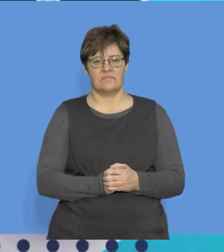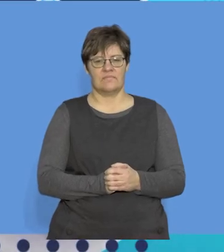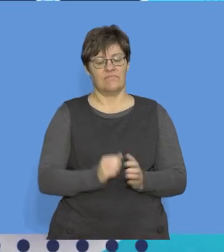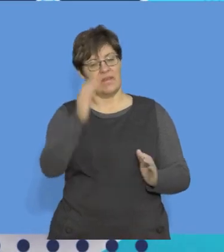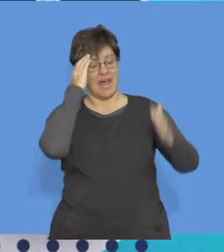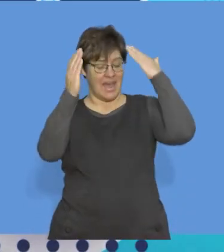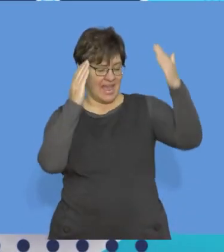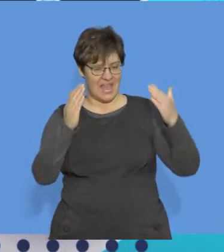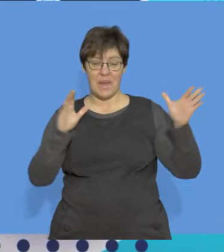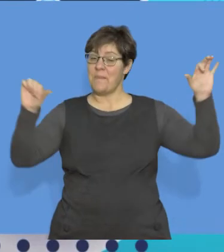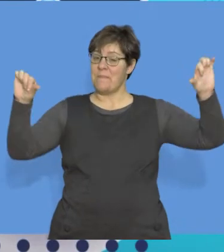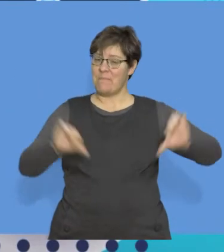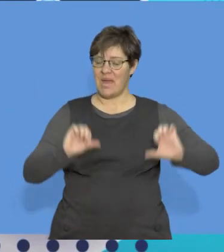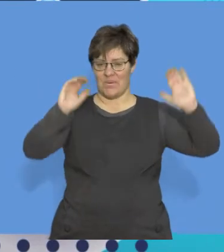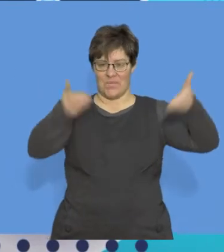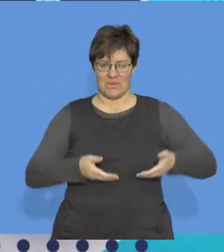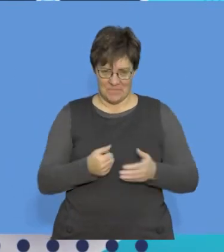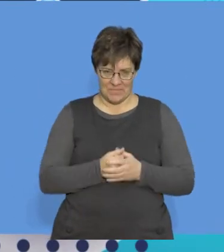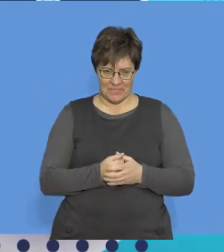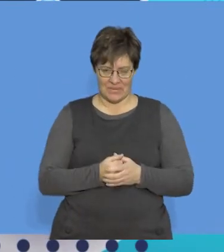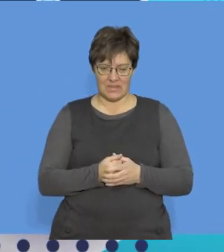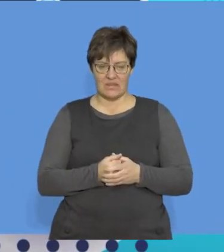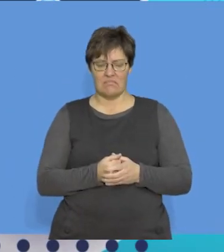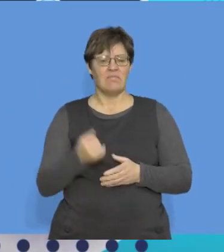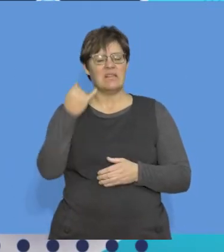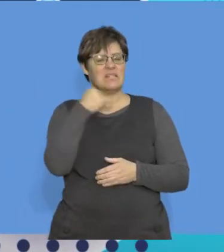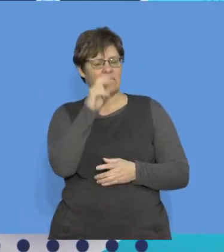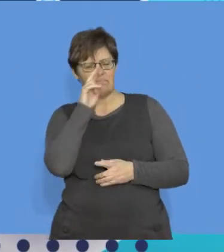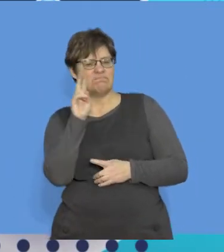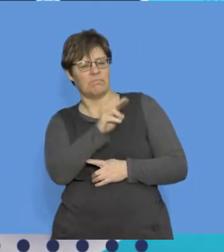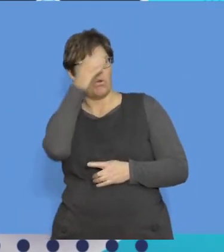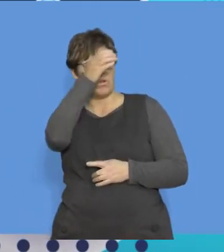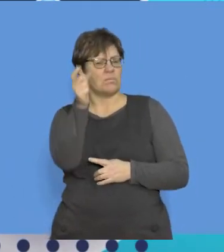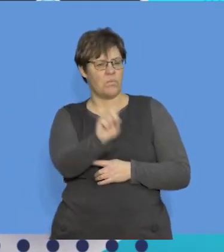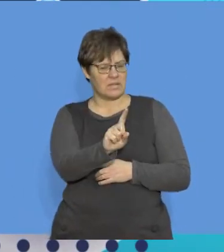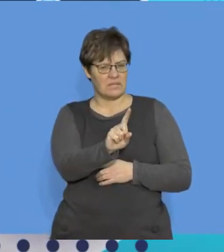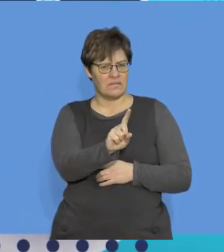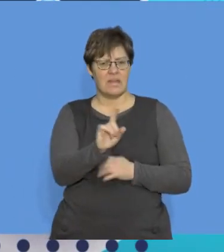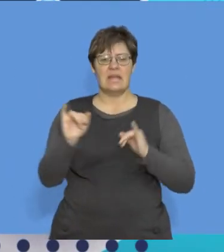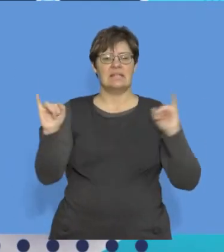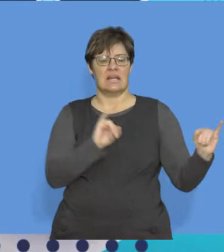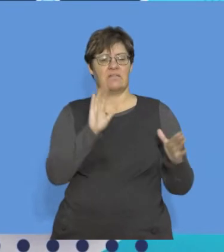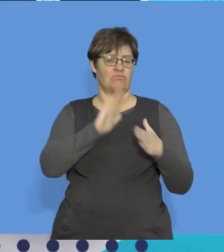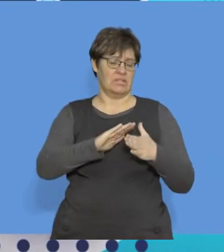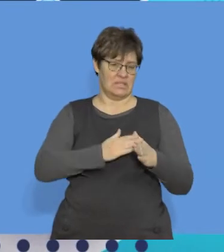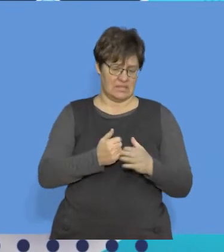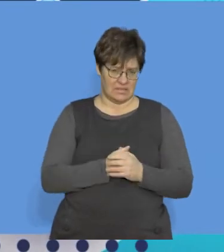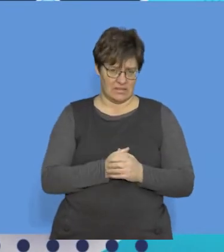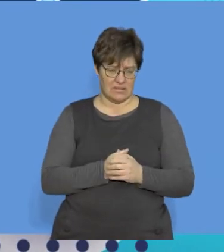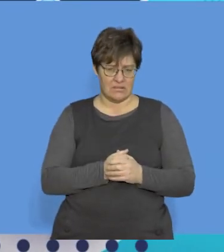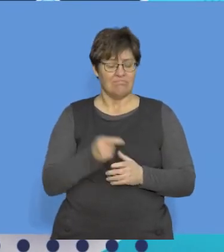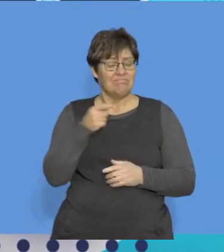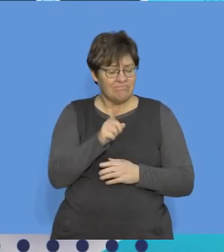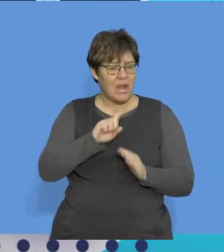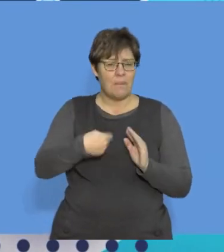Hi guys, welcome back to our lesson. So we are still looking at the concept of inductive reasoning, right? This is